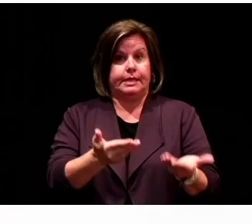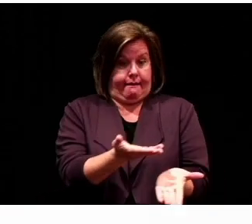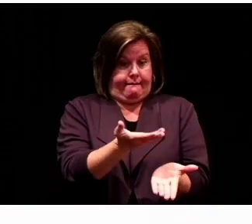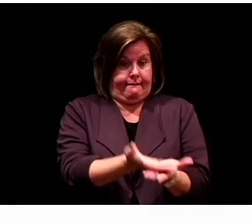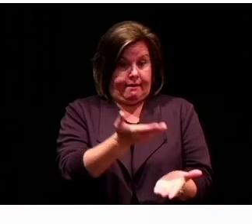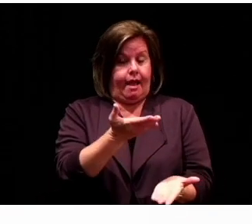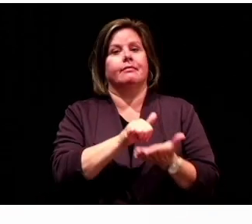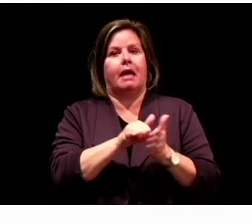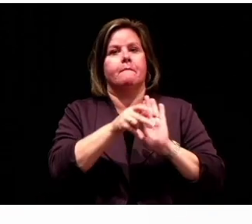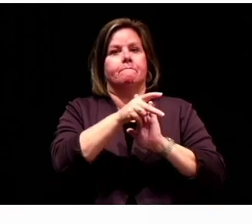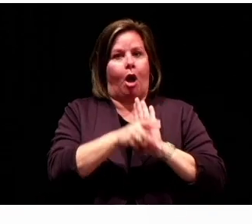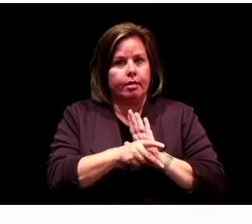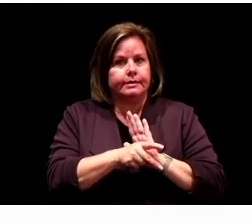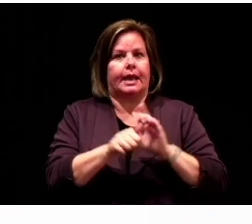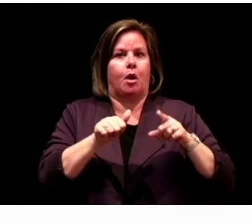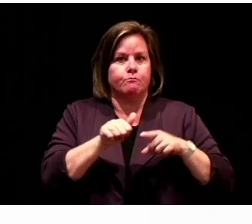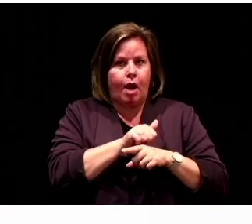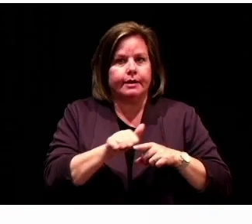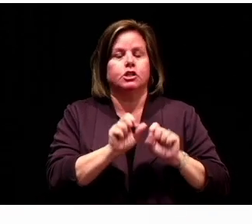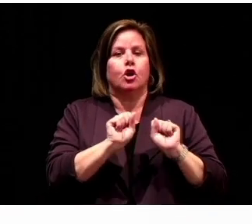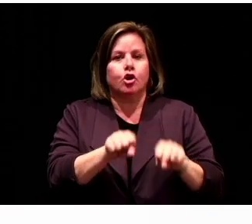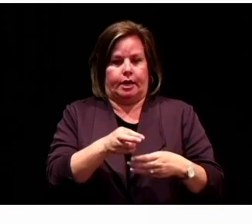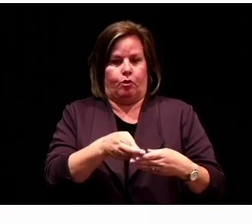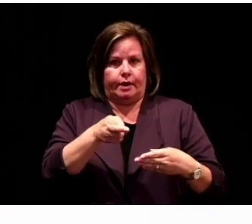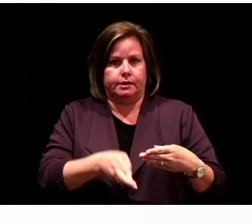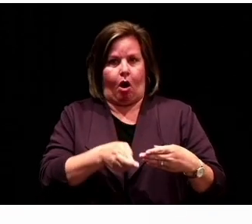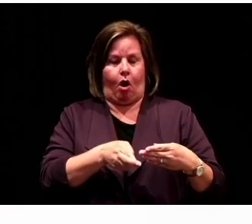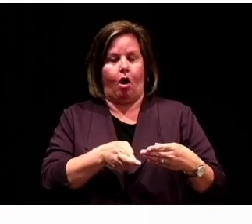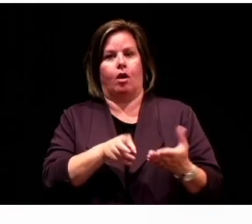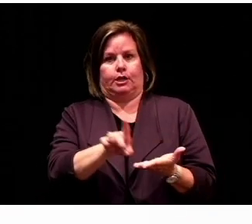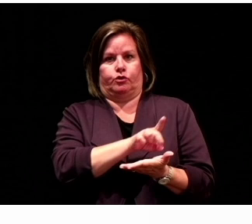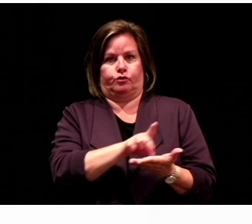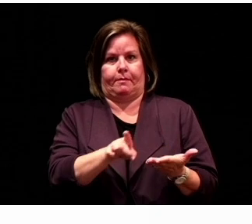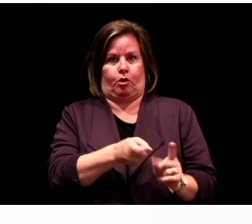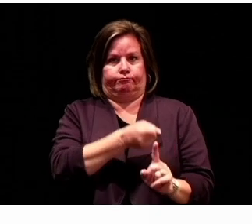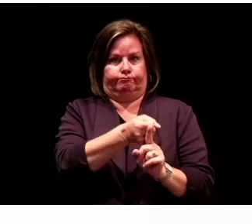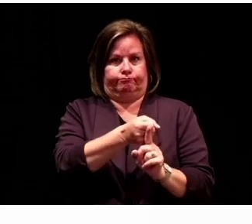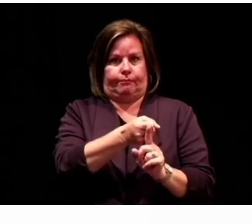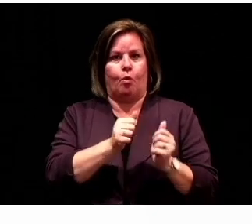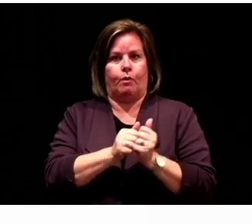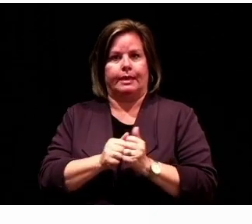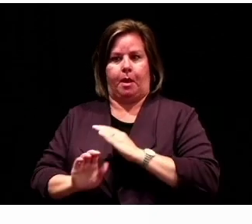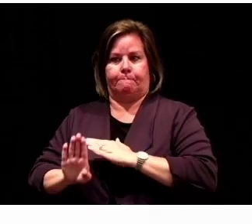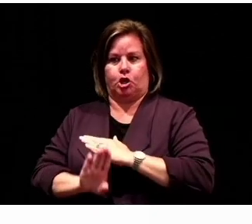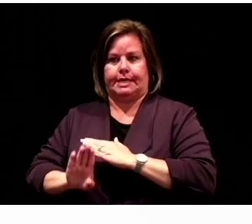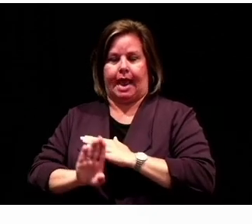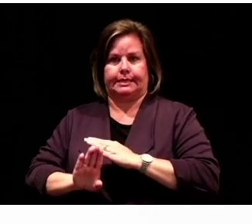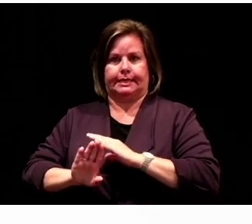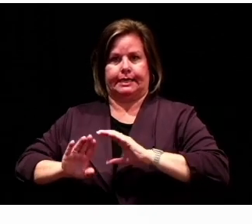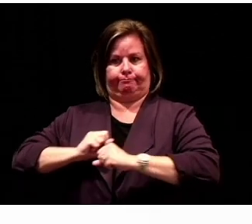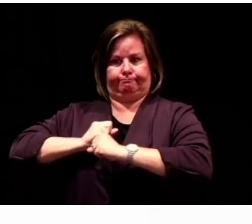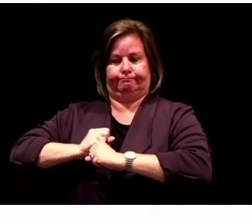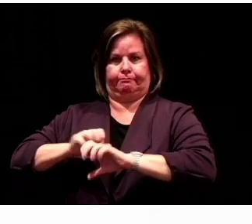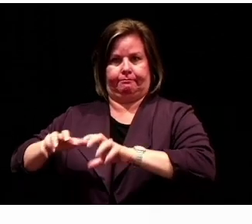there also that families with children make up 33.2 million households in the United States.